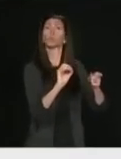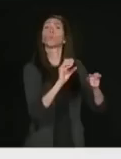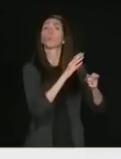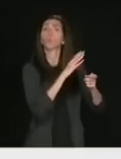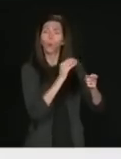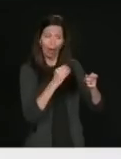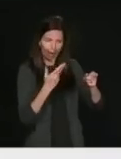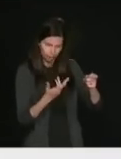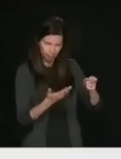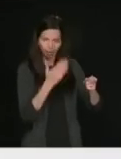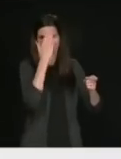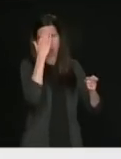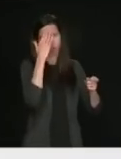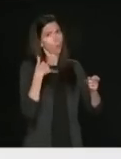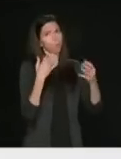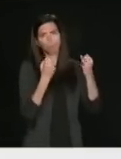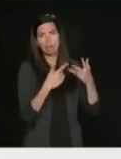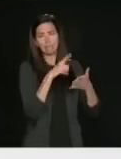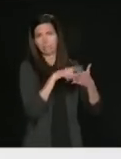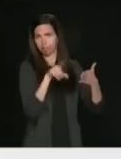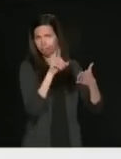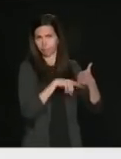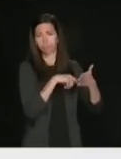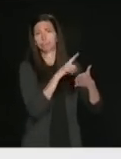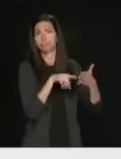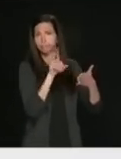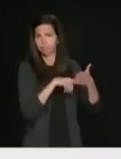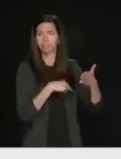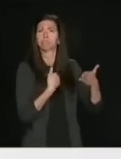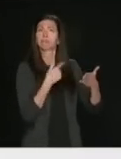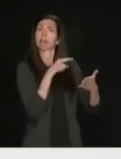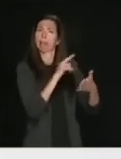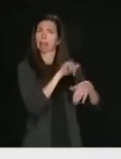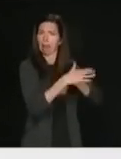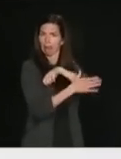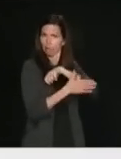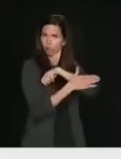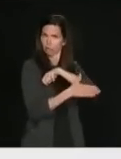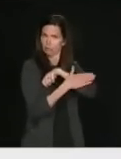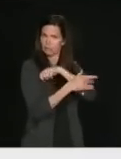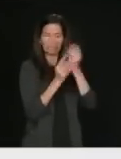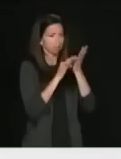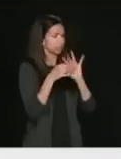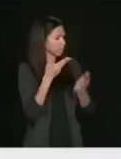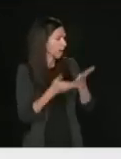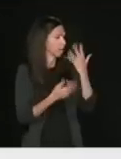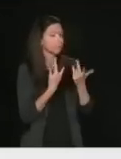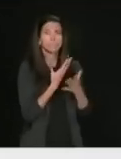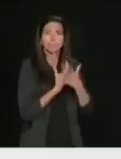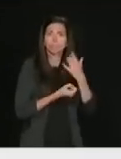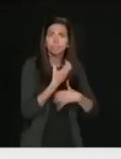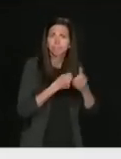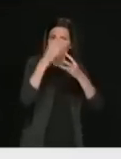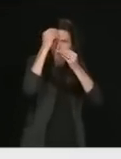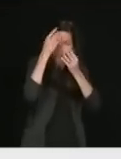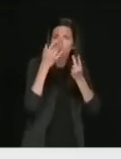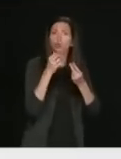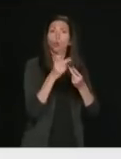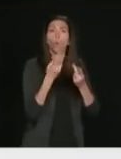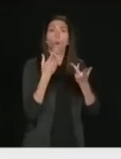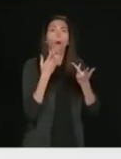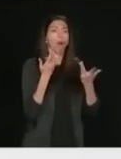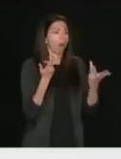faced criticism for its handling of misinformation at the beginning of this outbreak coming out of China. So are there